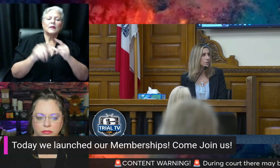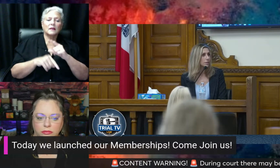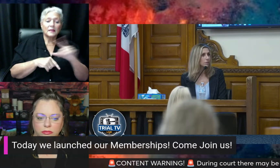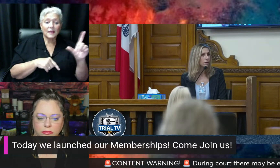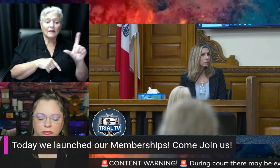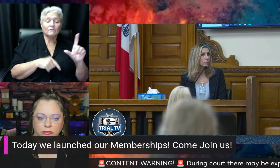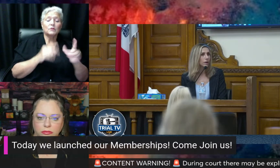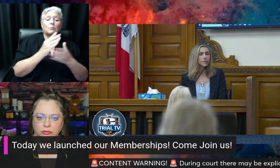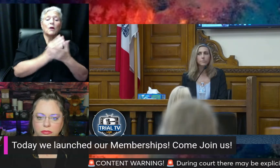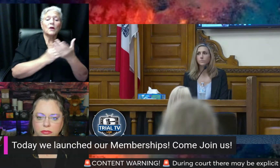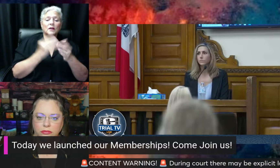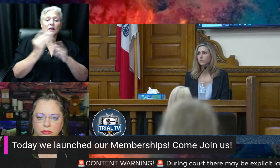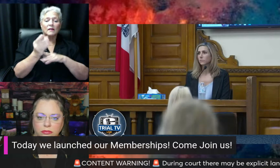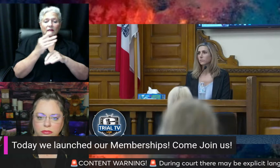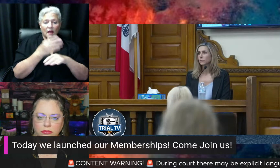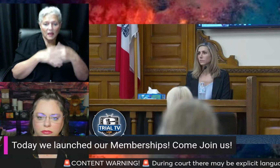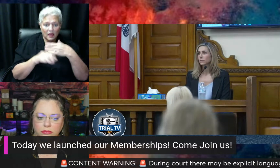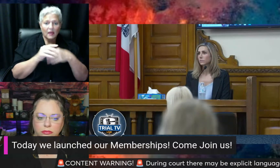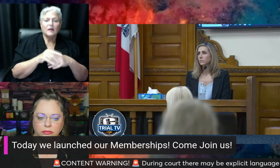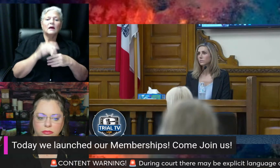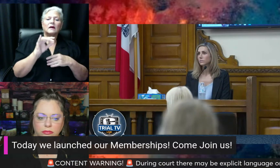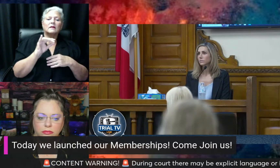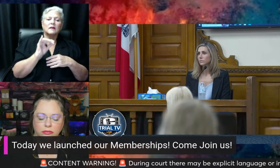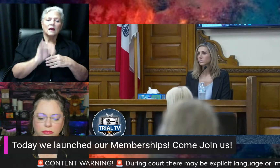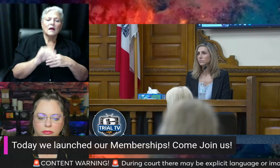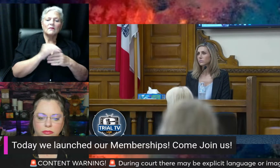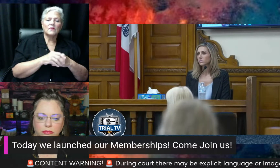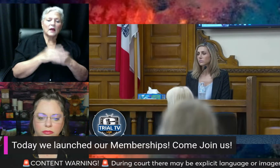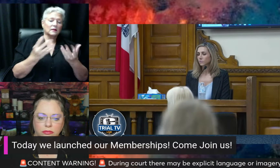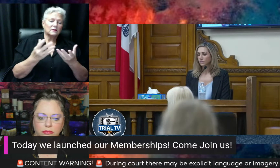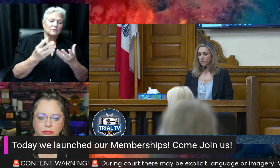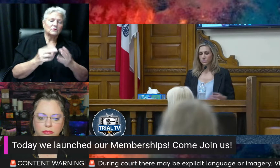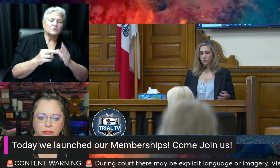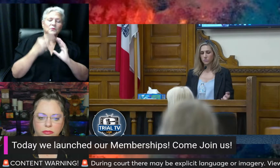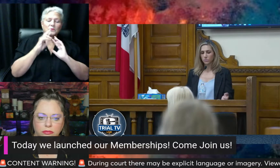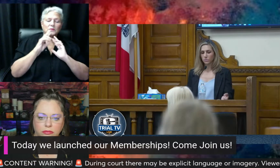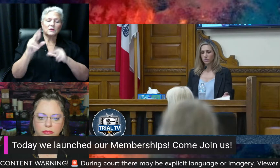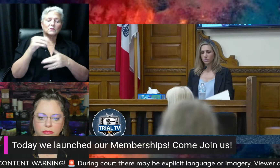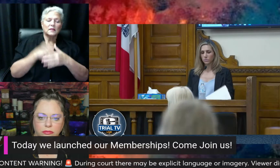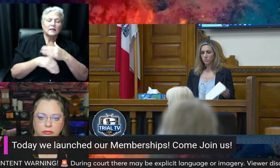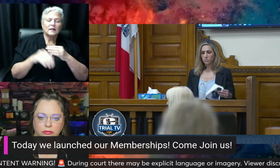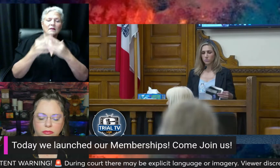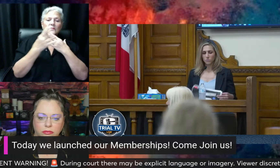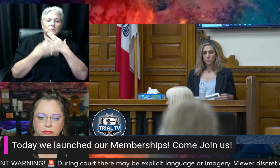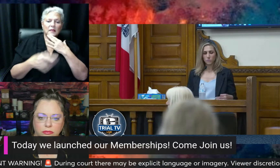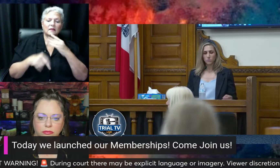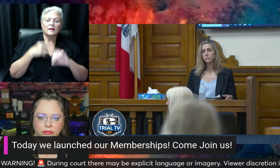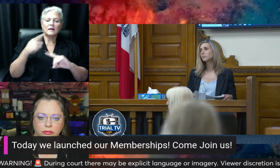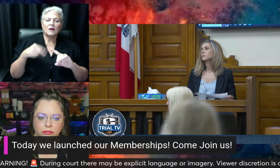and caused bleeding around the brain. Thank you. May I approach? Yes.